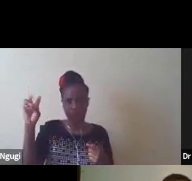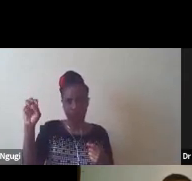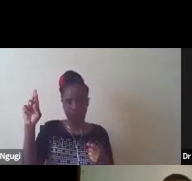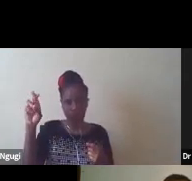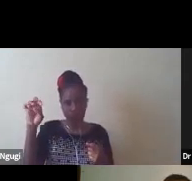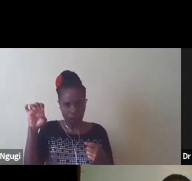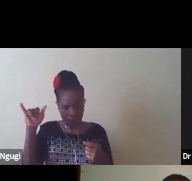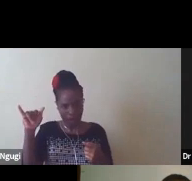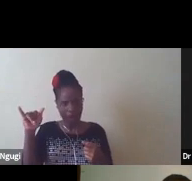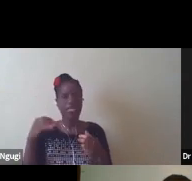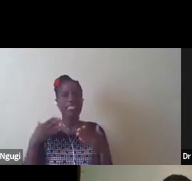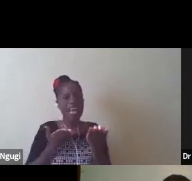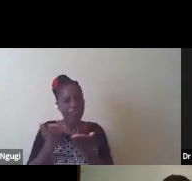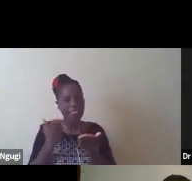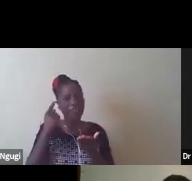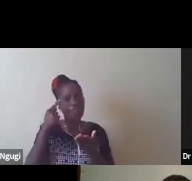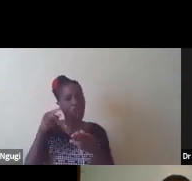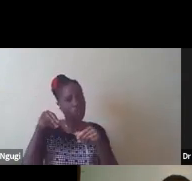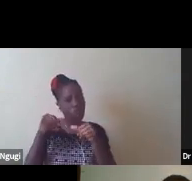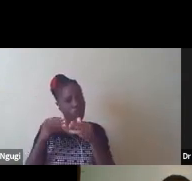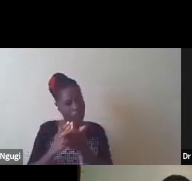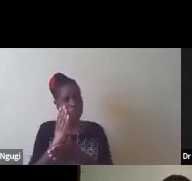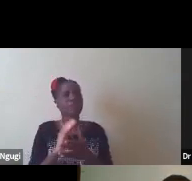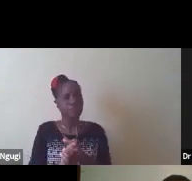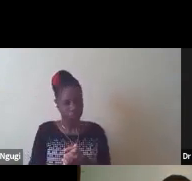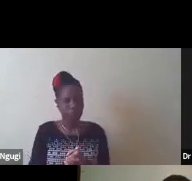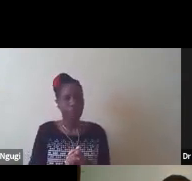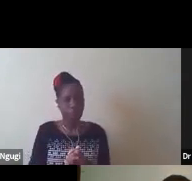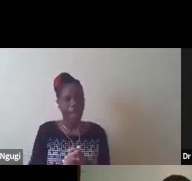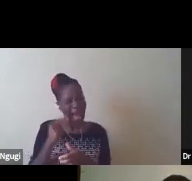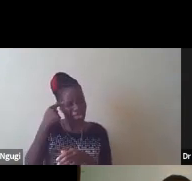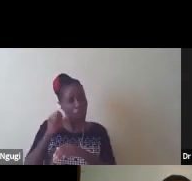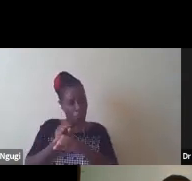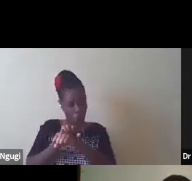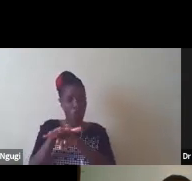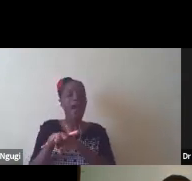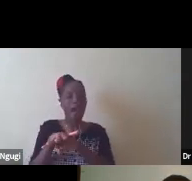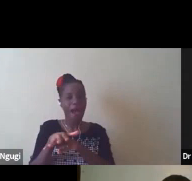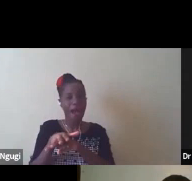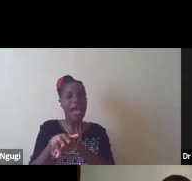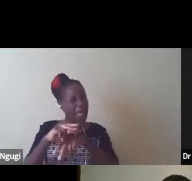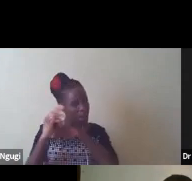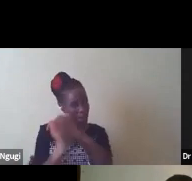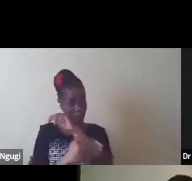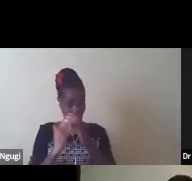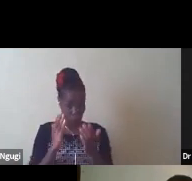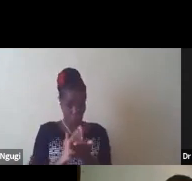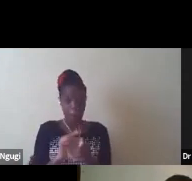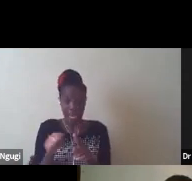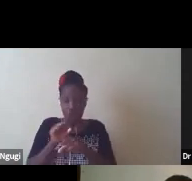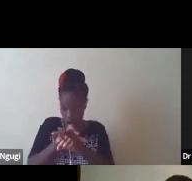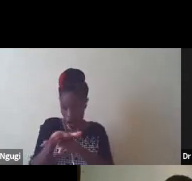the Quality Rights Initiative? Yeah, thank you very much. I think the COVID, as bad as it is, has come with lots